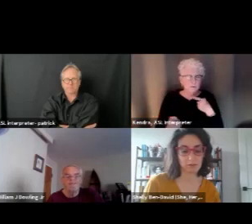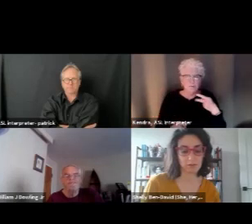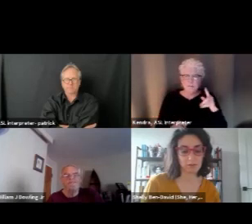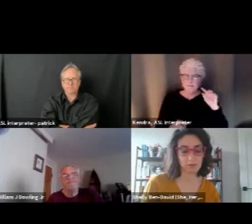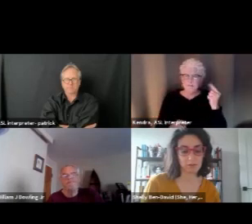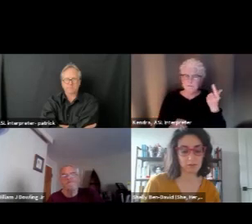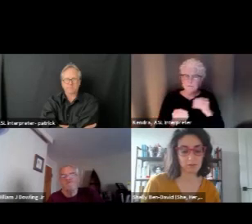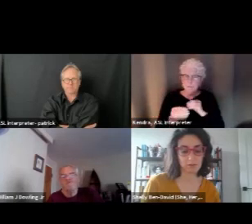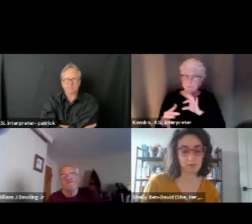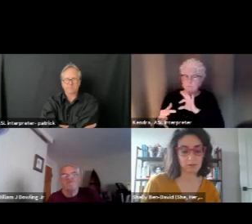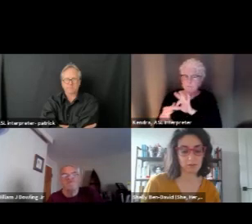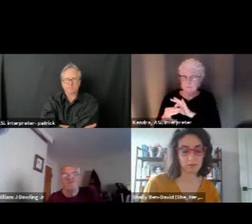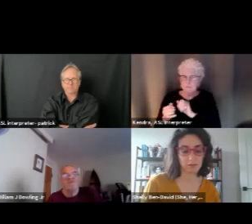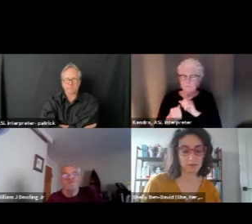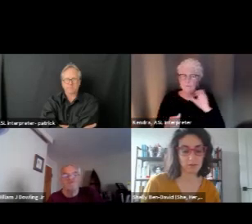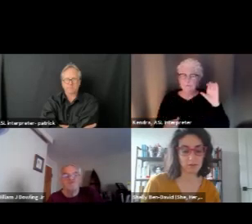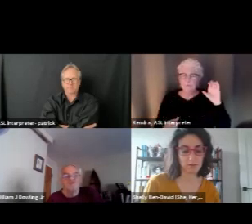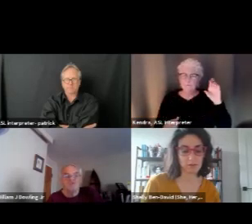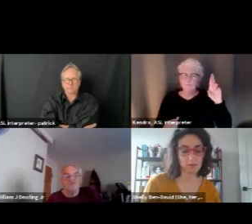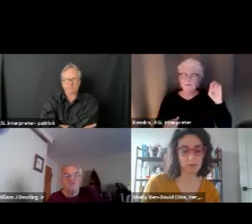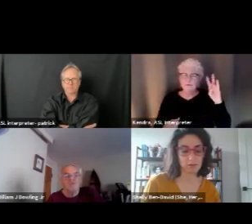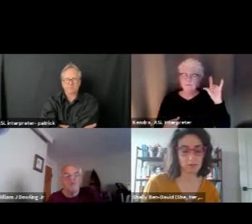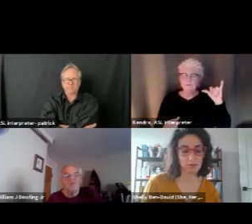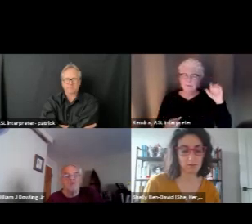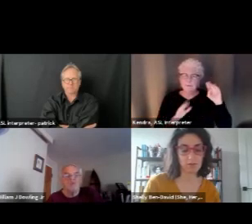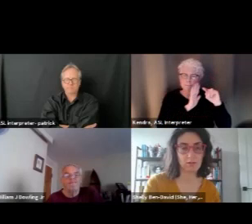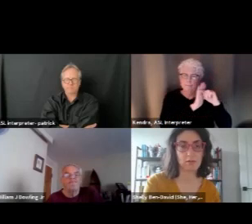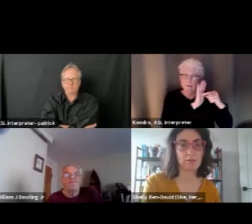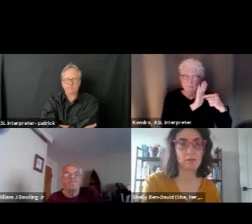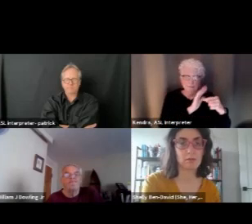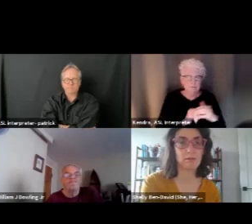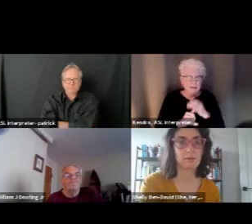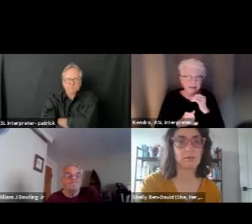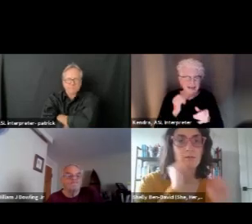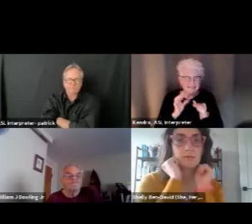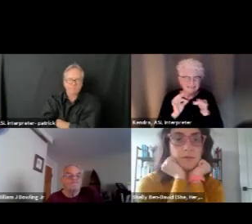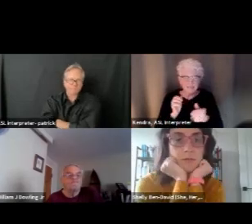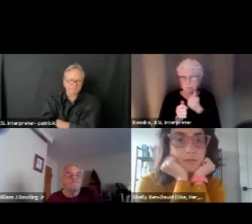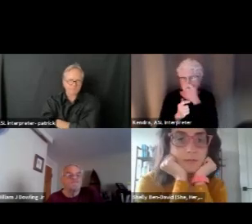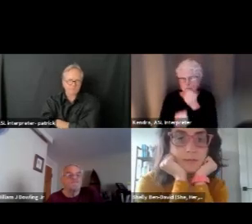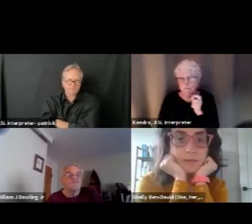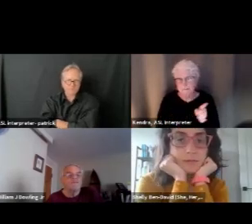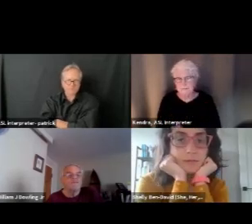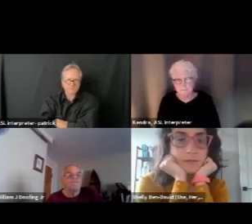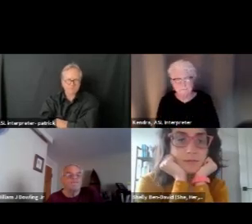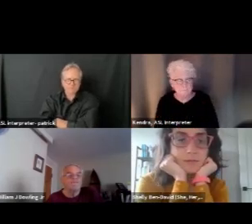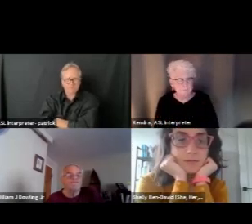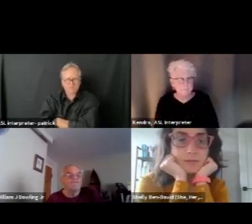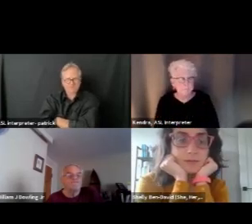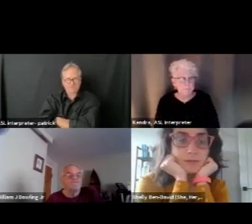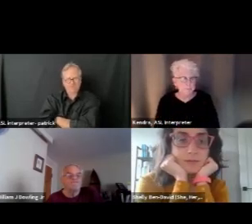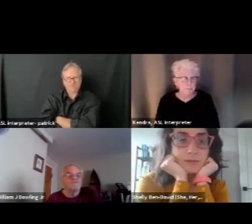recovery model. And that last line is the line that I find the most interesting about what they say. So benefit finding